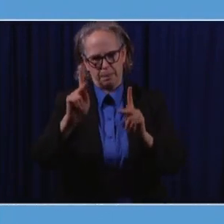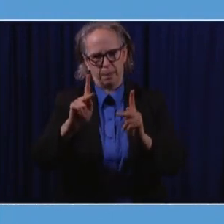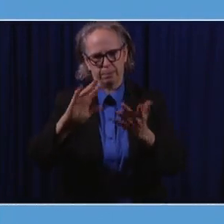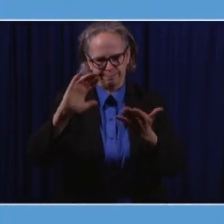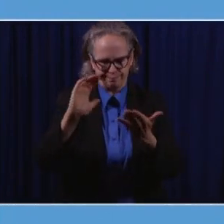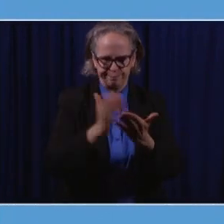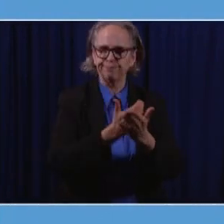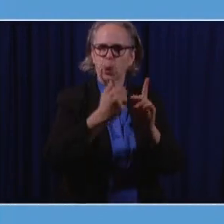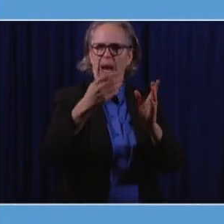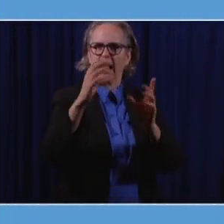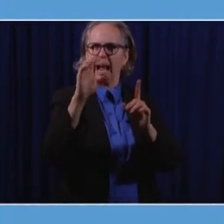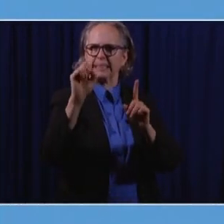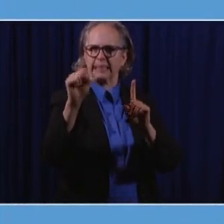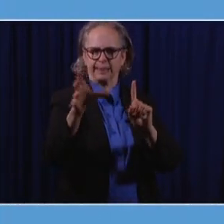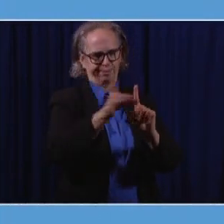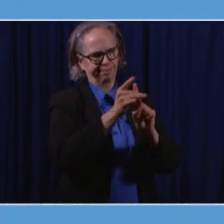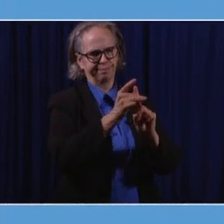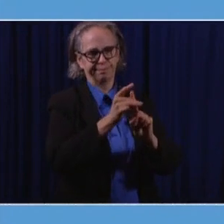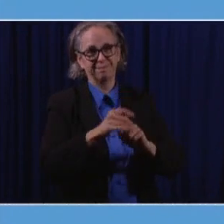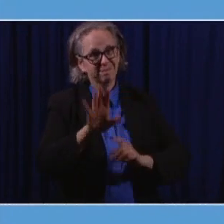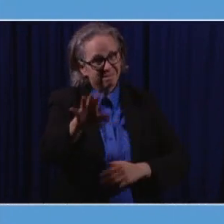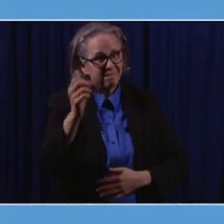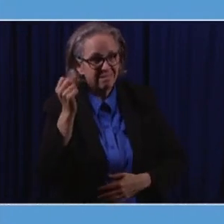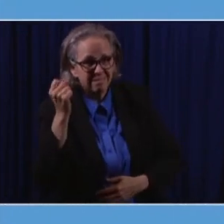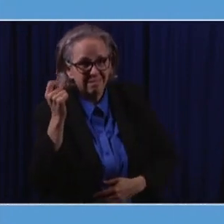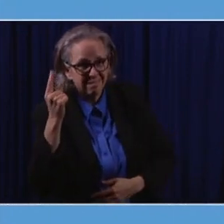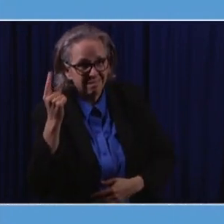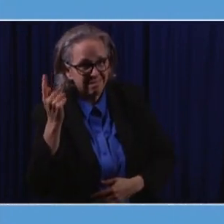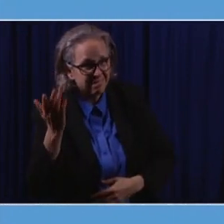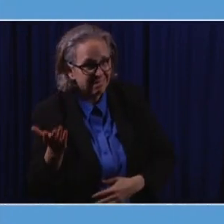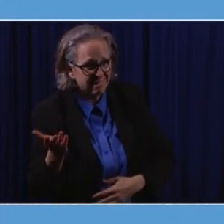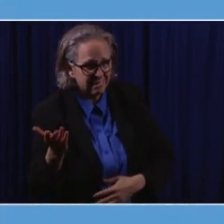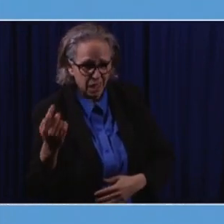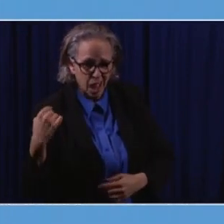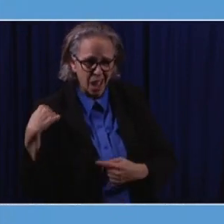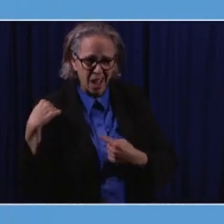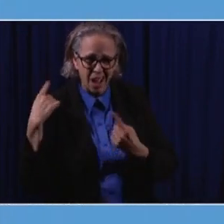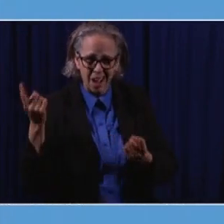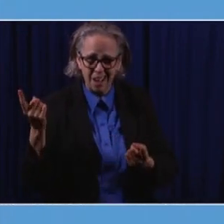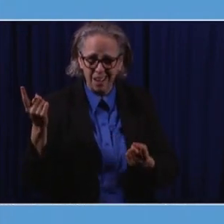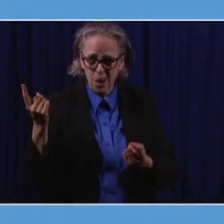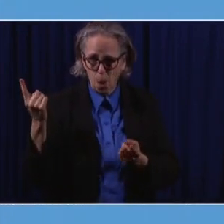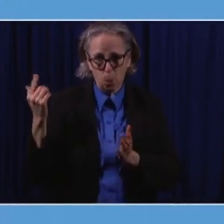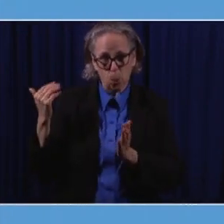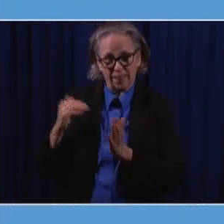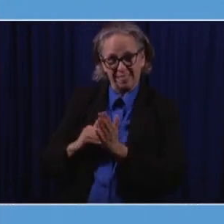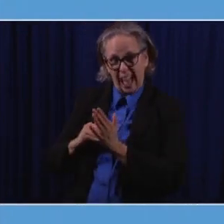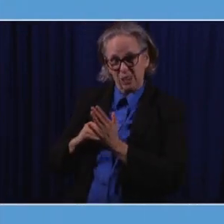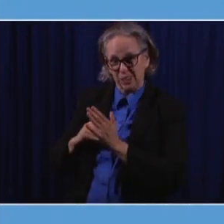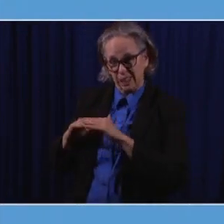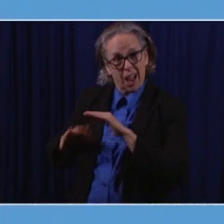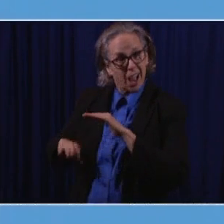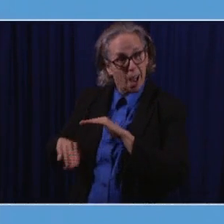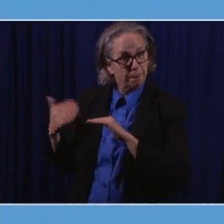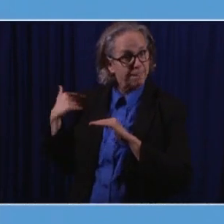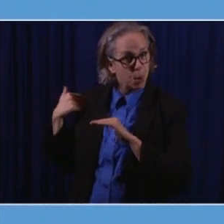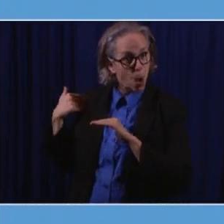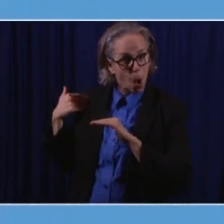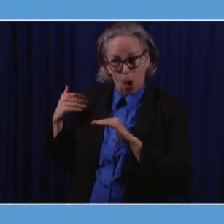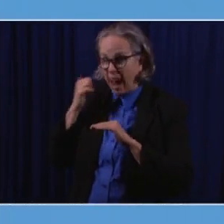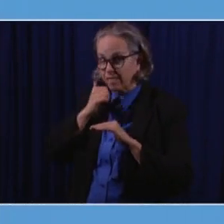ago, it was not long ago that we were at 1,000 cases a day and trending downward. As we can see from